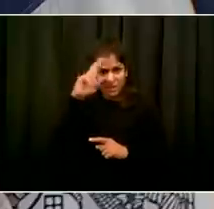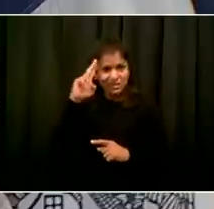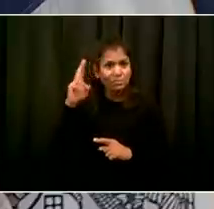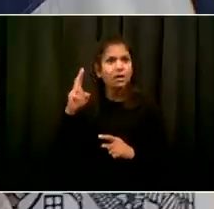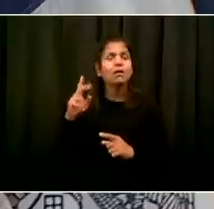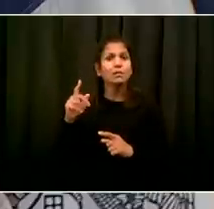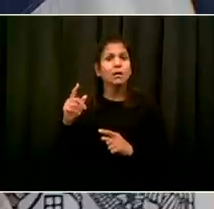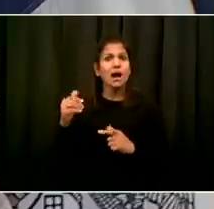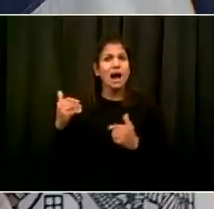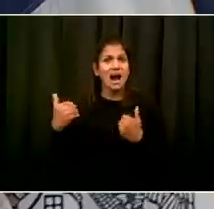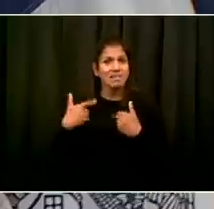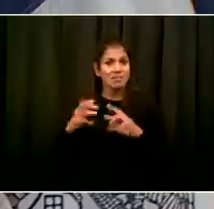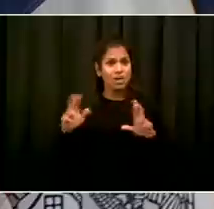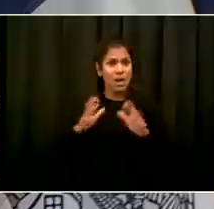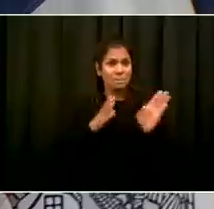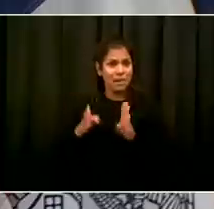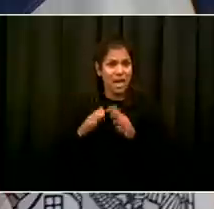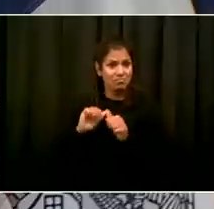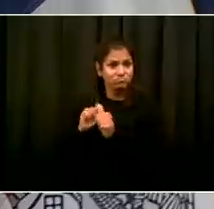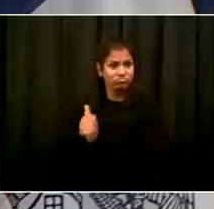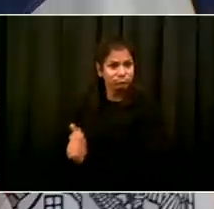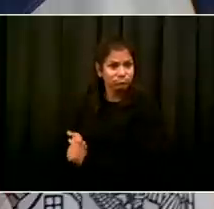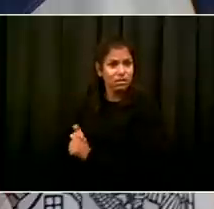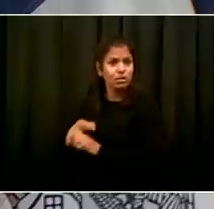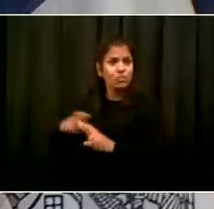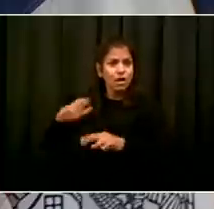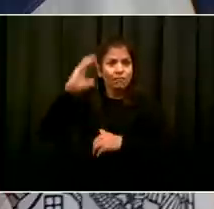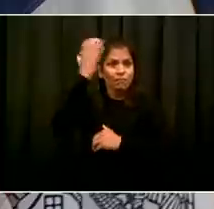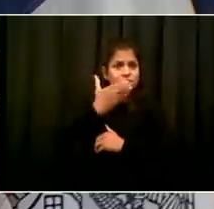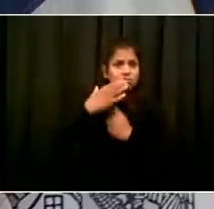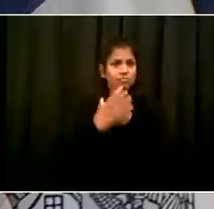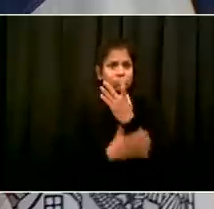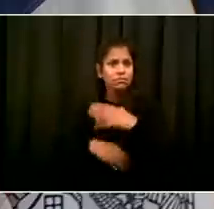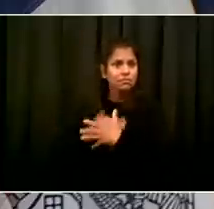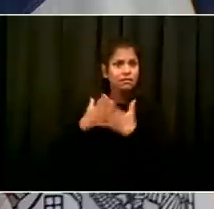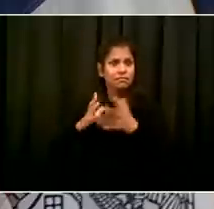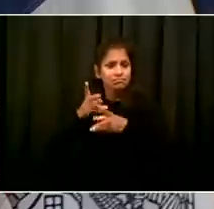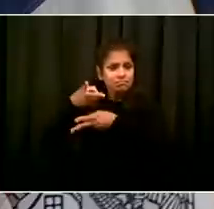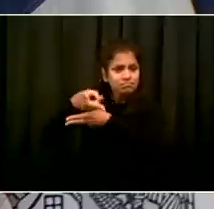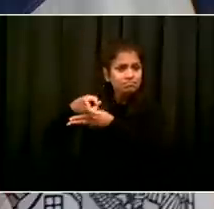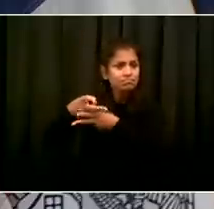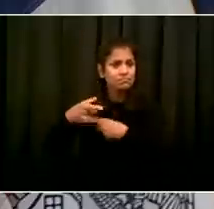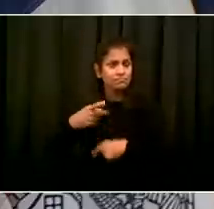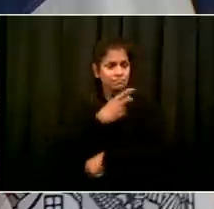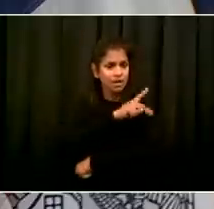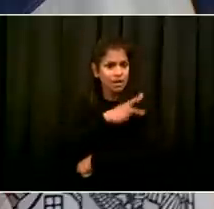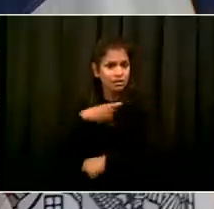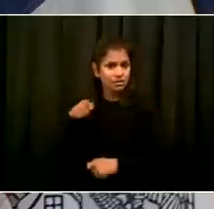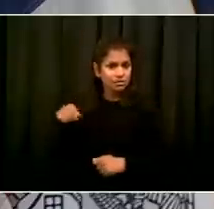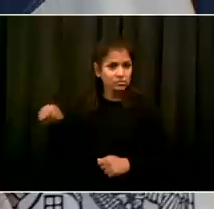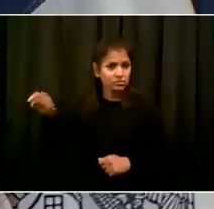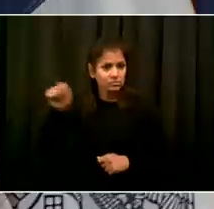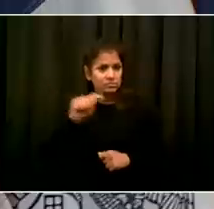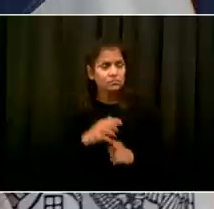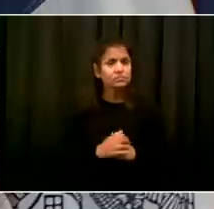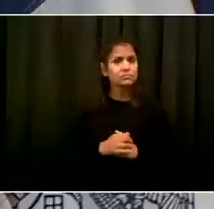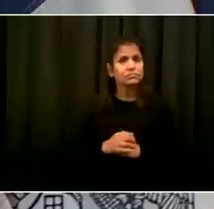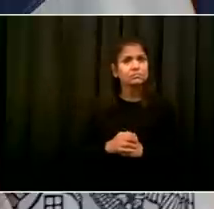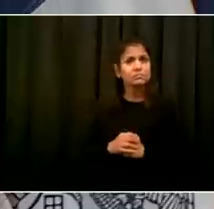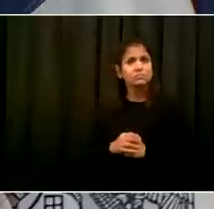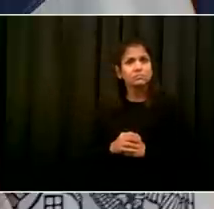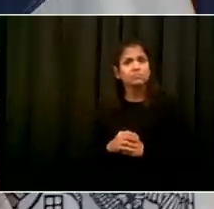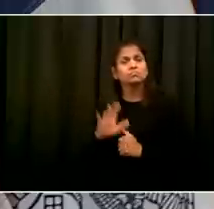I'll start and I'll turn to Dr. Katz. Jen, what we're seeing so far, and you know, we obviously are very careful and cautious in